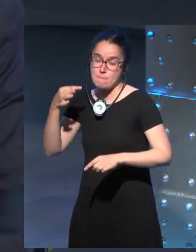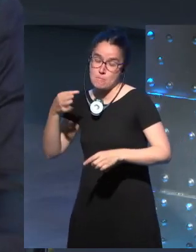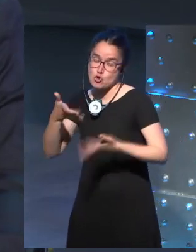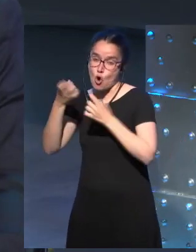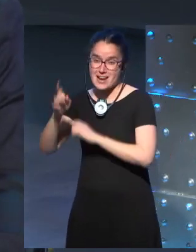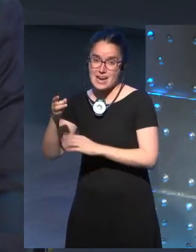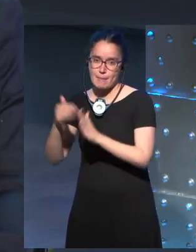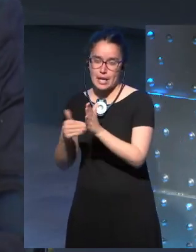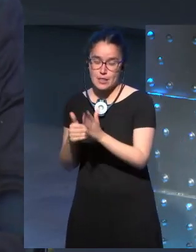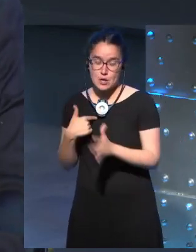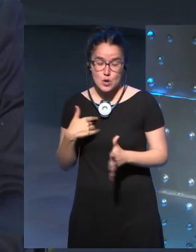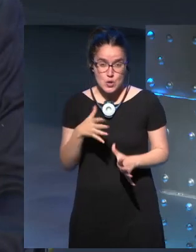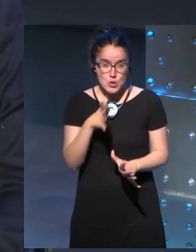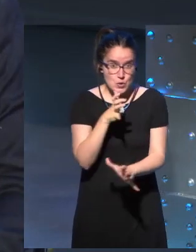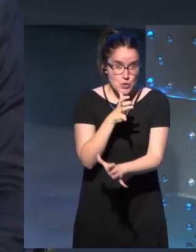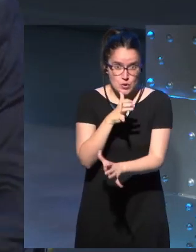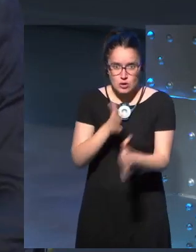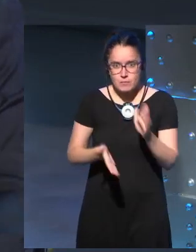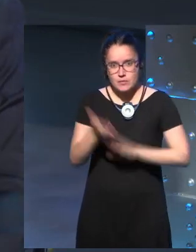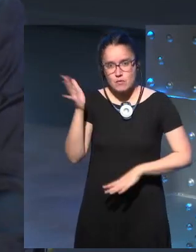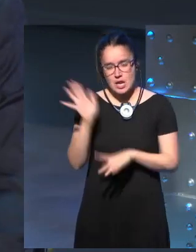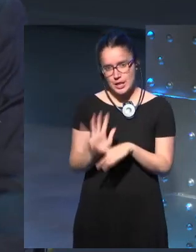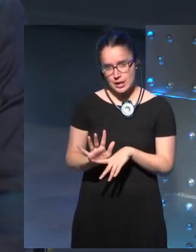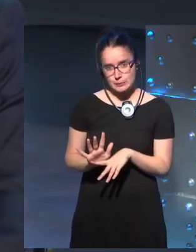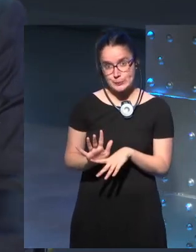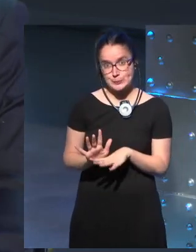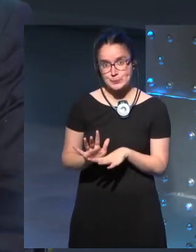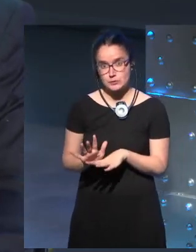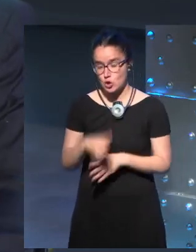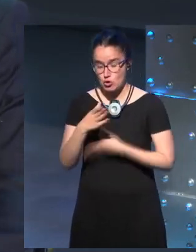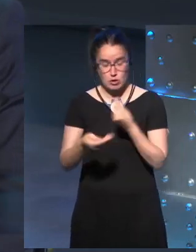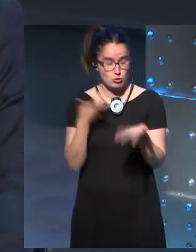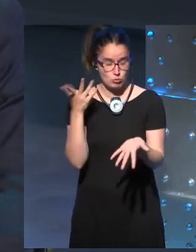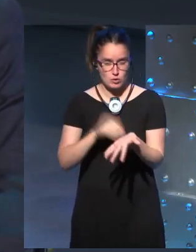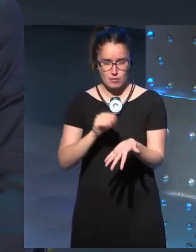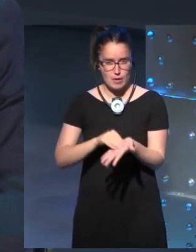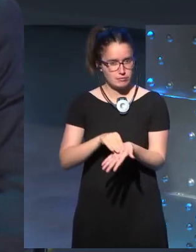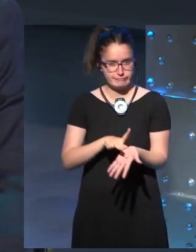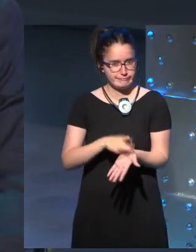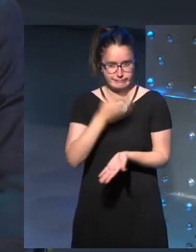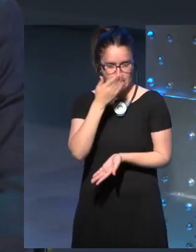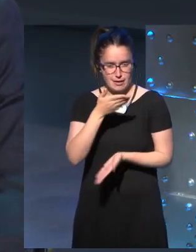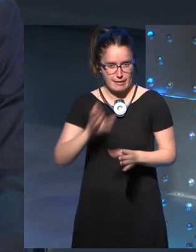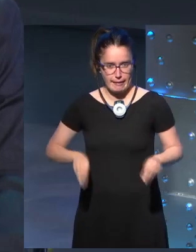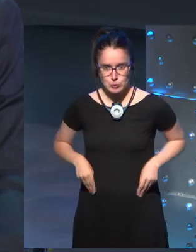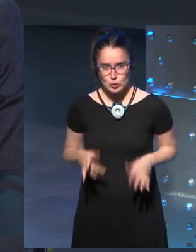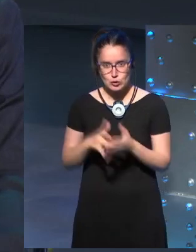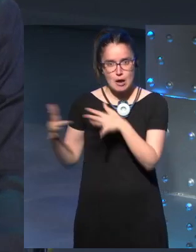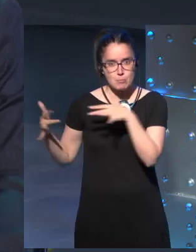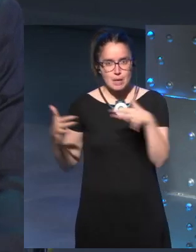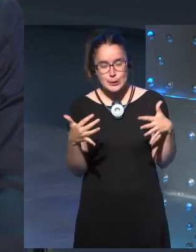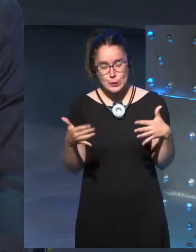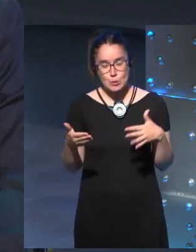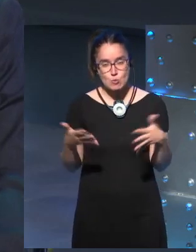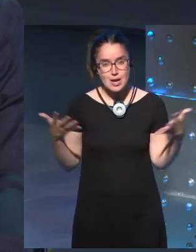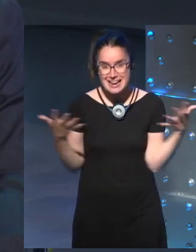in Valencia. I was so scared that I went to cinema. And I've done that many times. I admit that